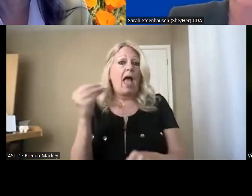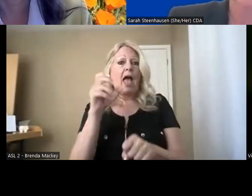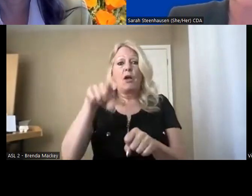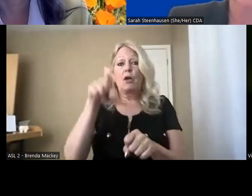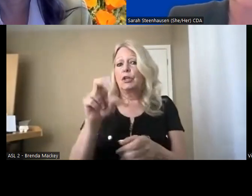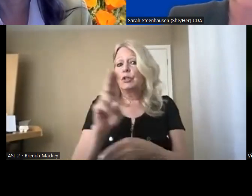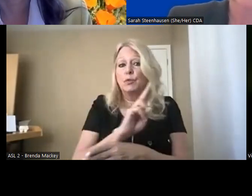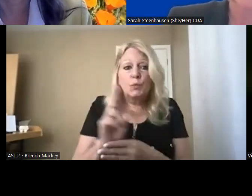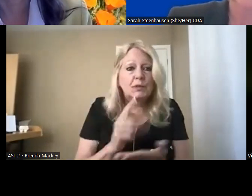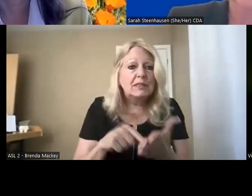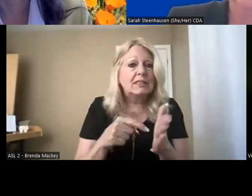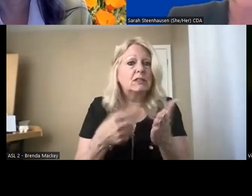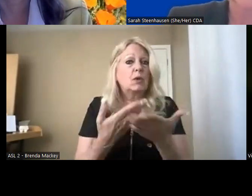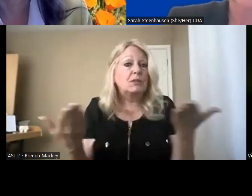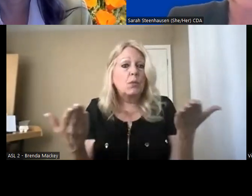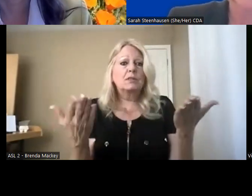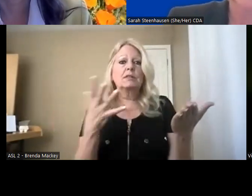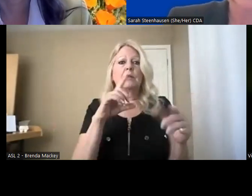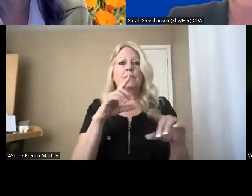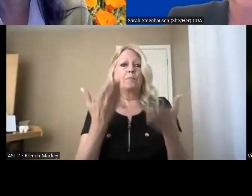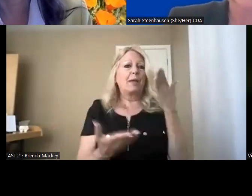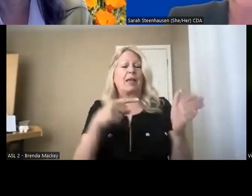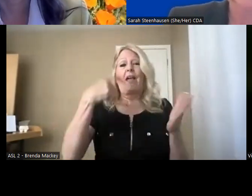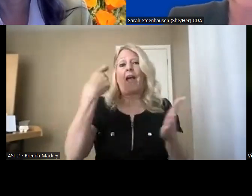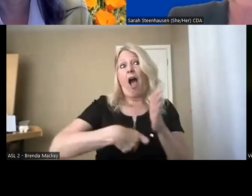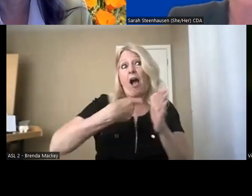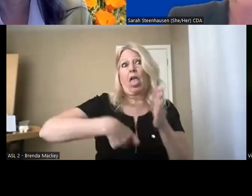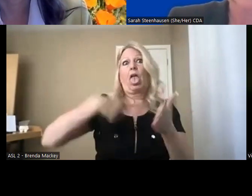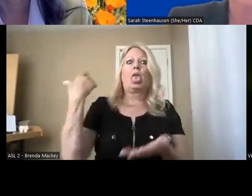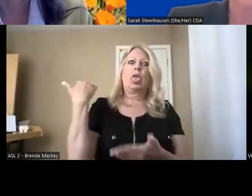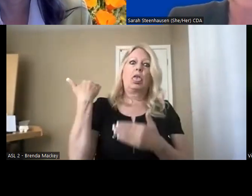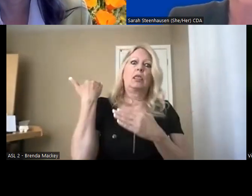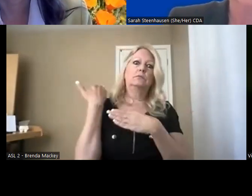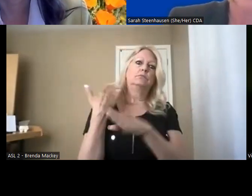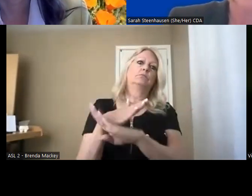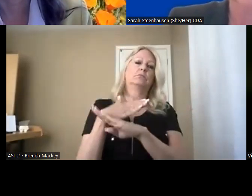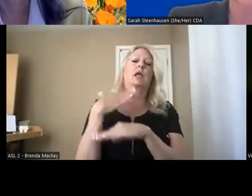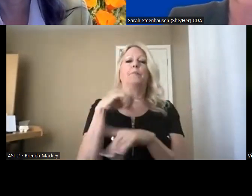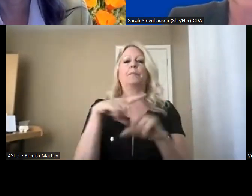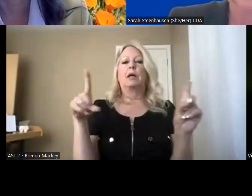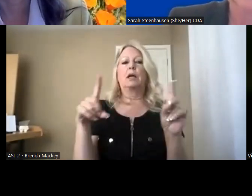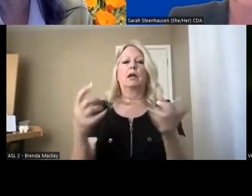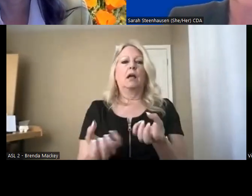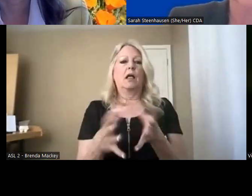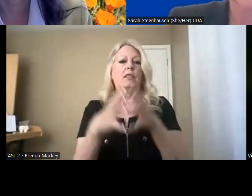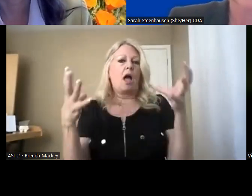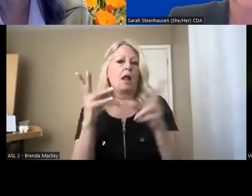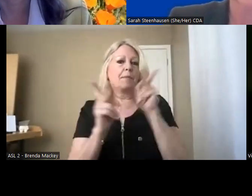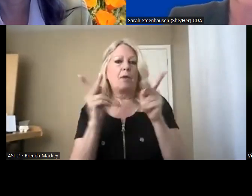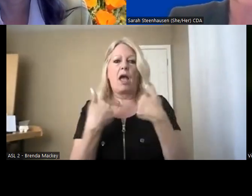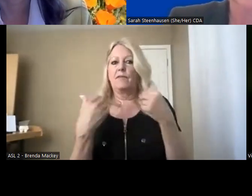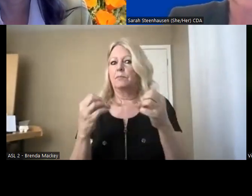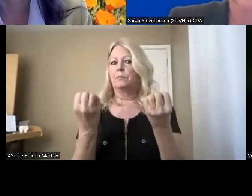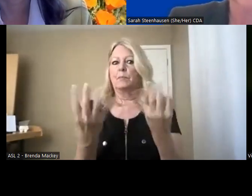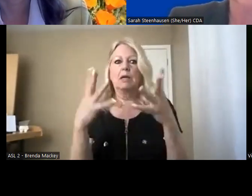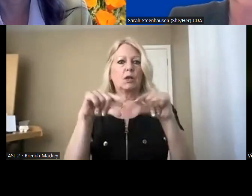it's going to be cost prohibitive. But if you bring it down, you already have people. Open House has a number of people, number of groups. We do.